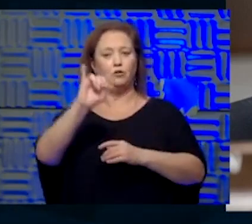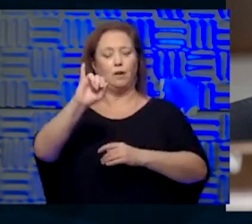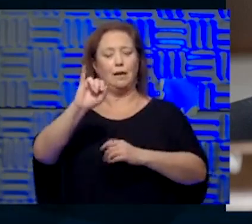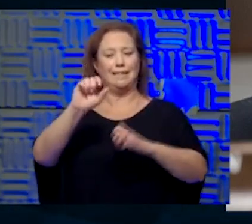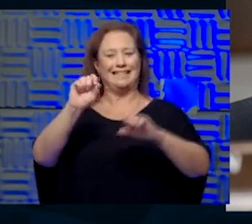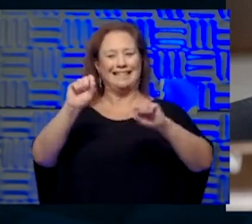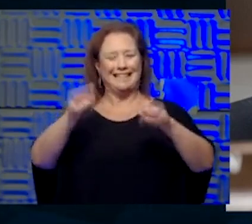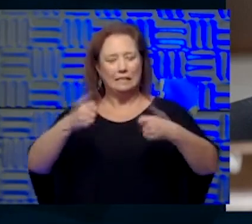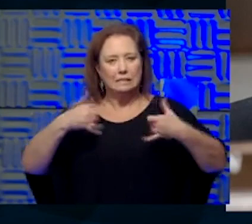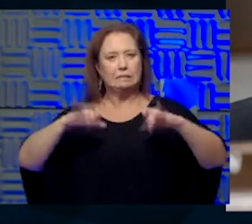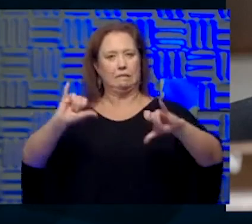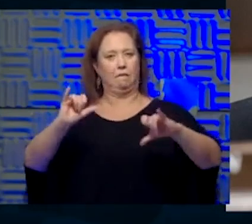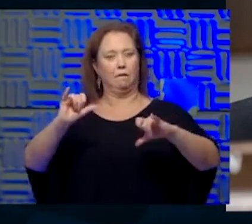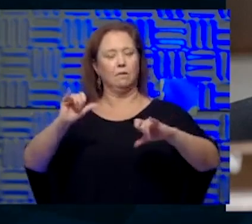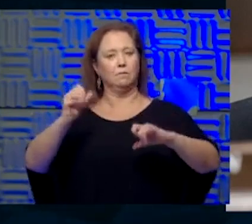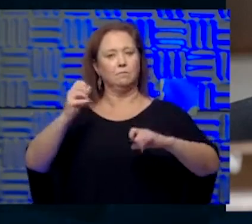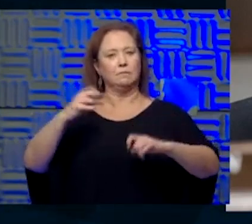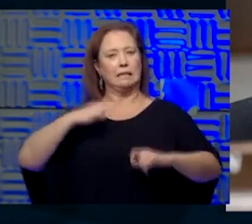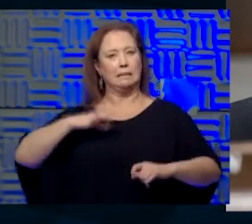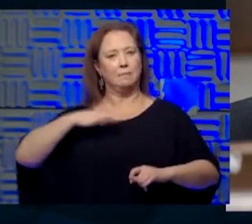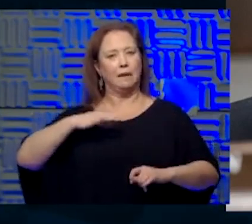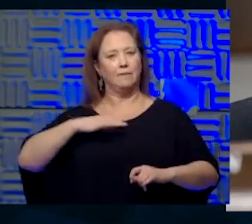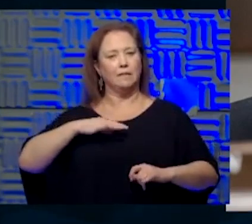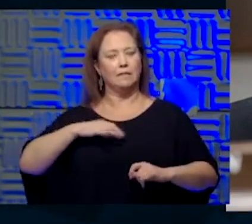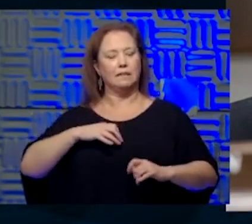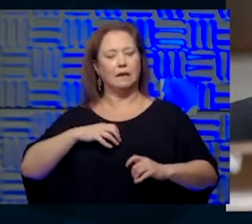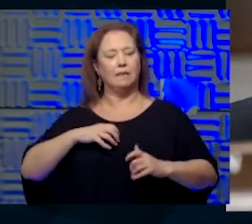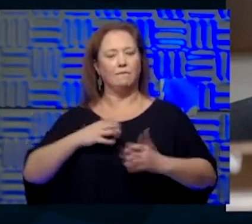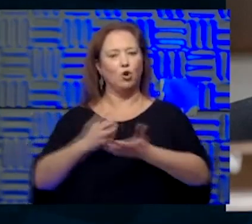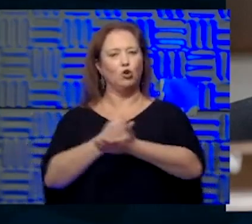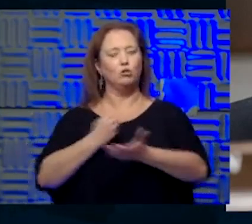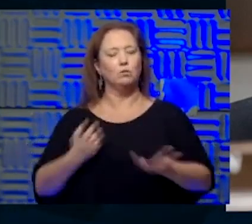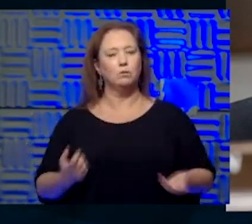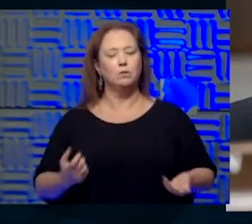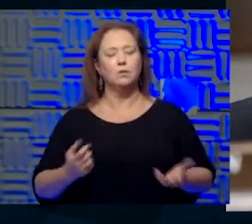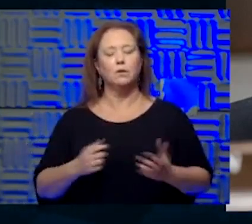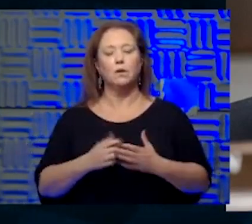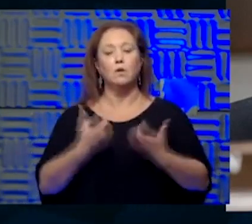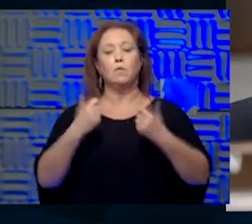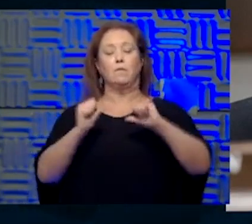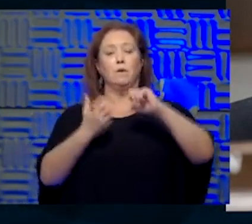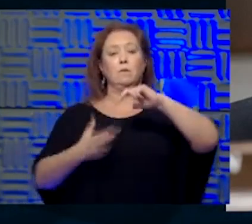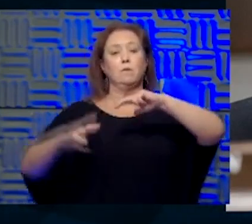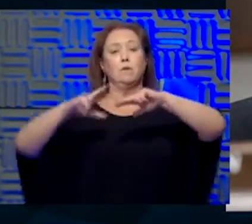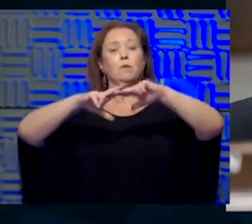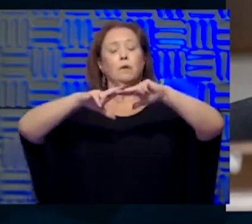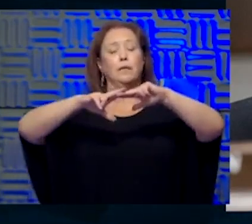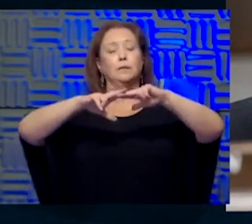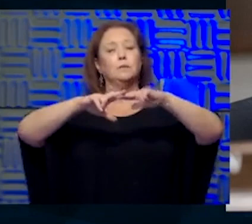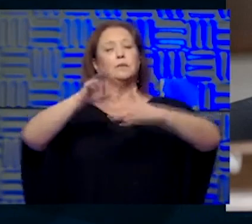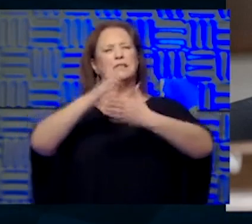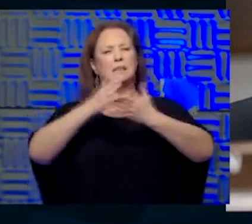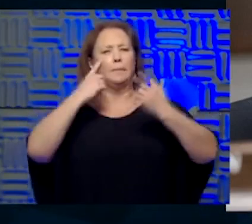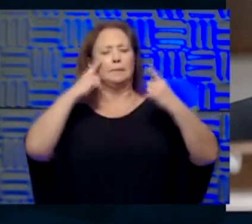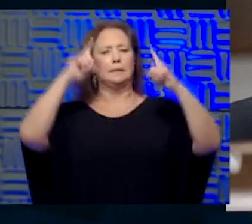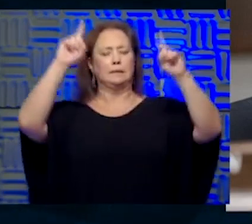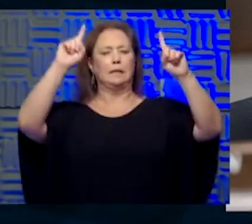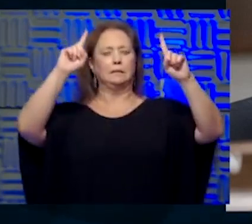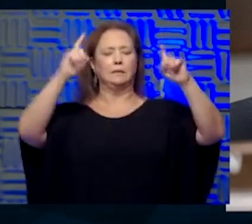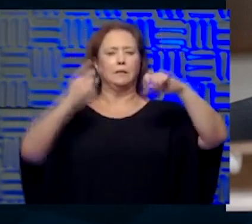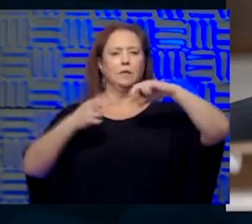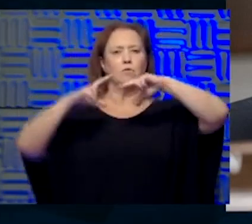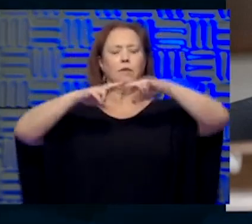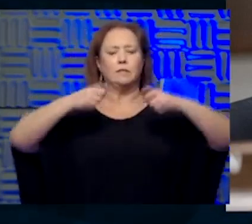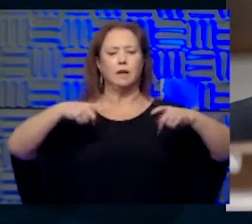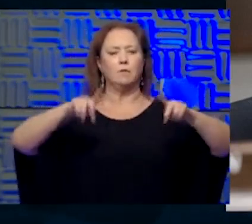get their benefits that they are entitled to and have earned. We've even tried to increase and have had some success, I think, in increasing the